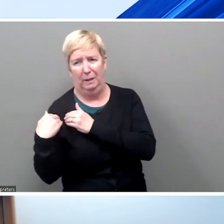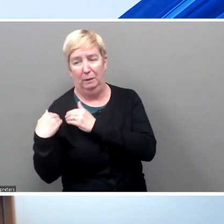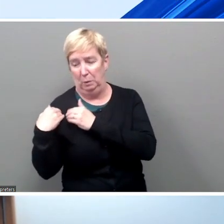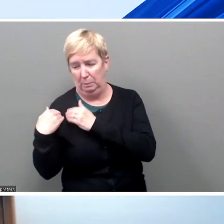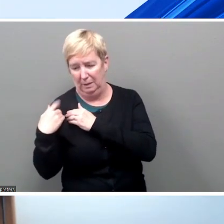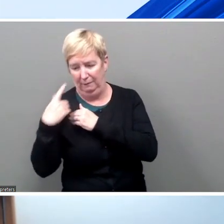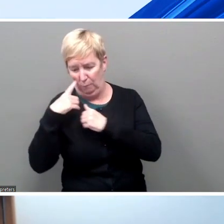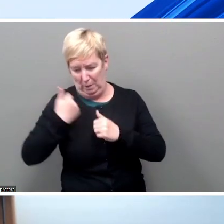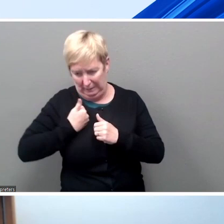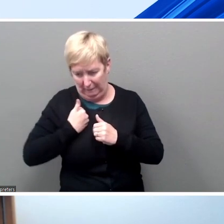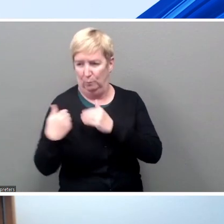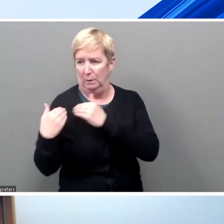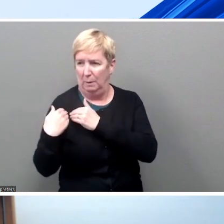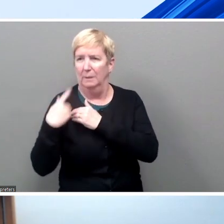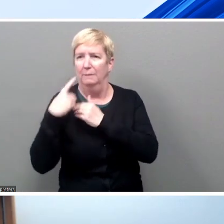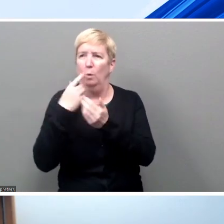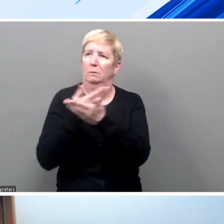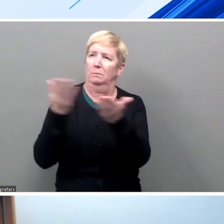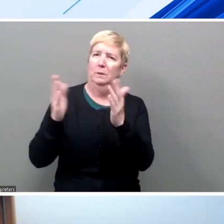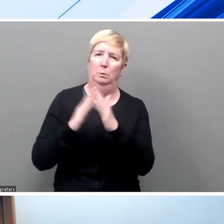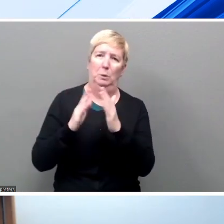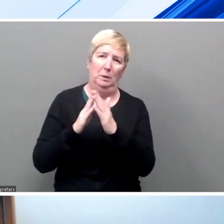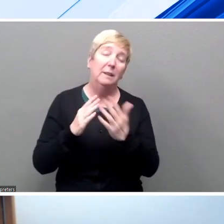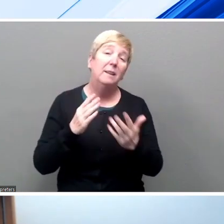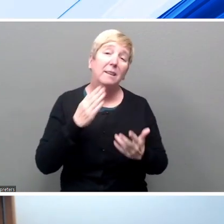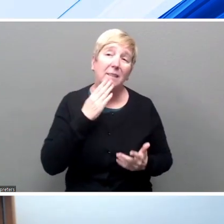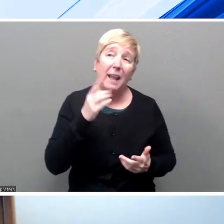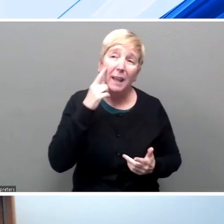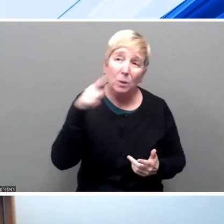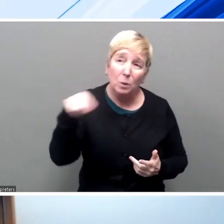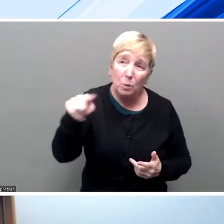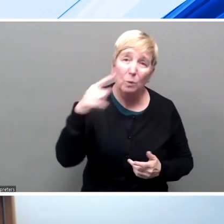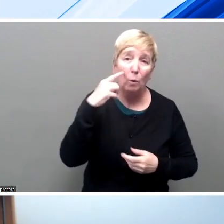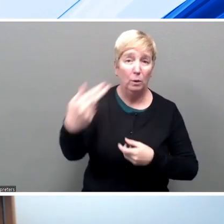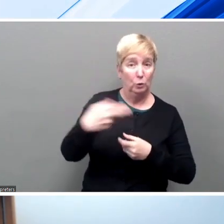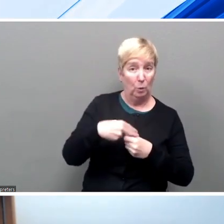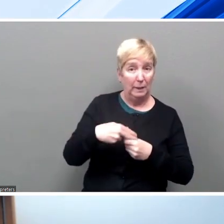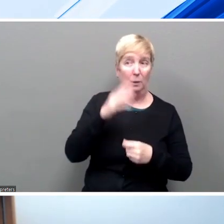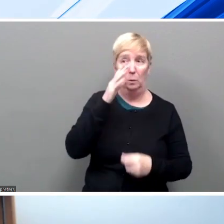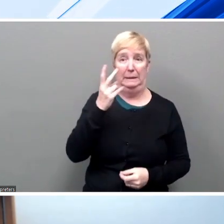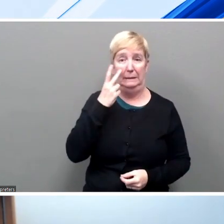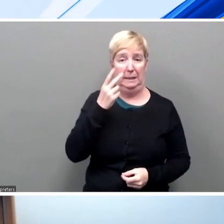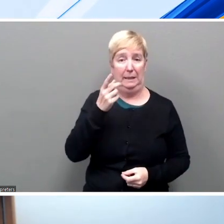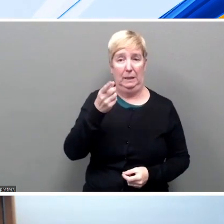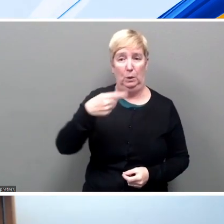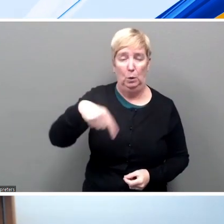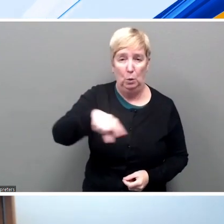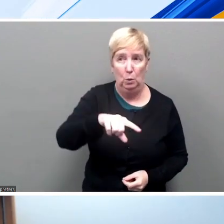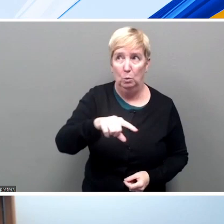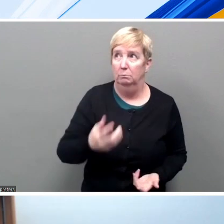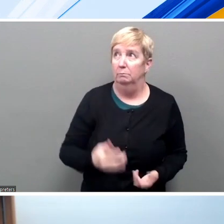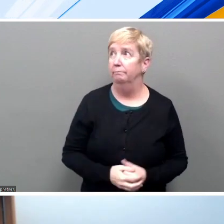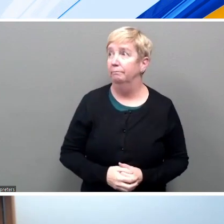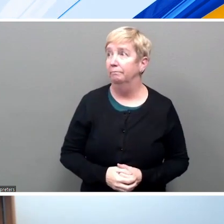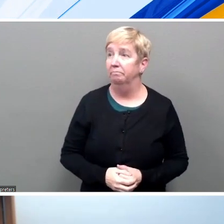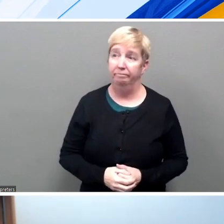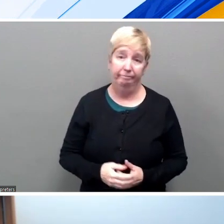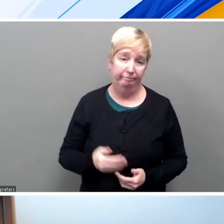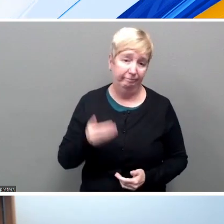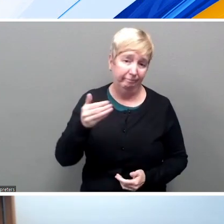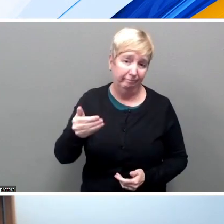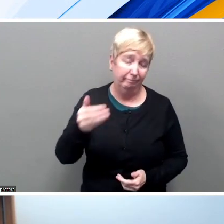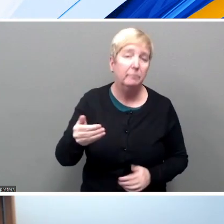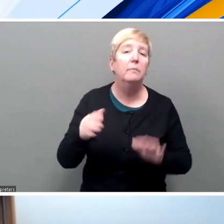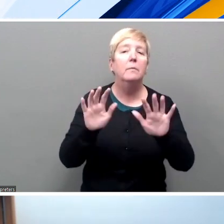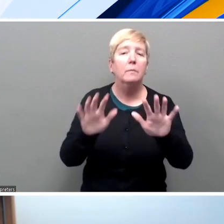to others. And so thanks to all of you for tuning in. We'll see you again in the coming weeks. There will